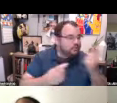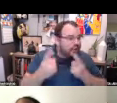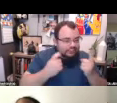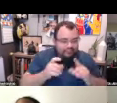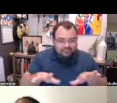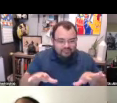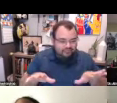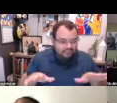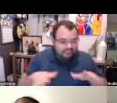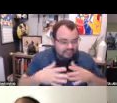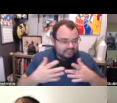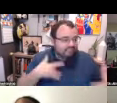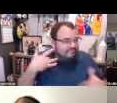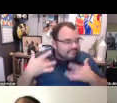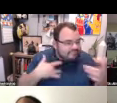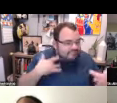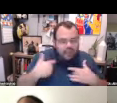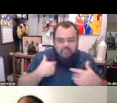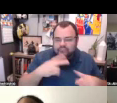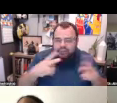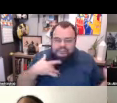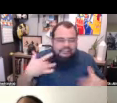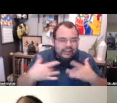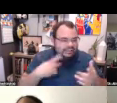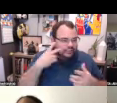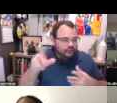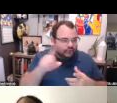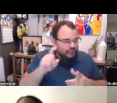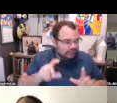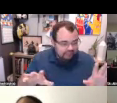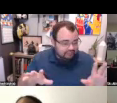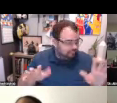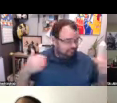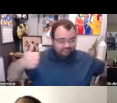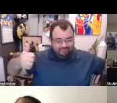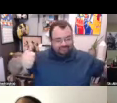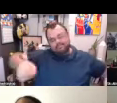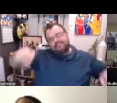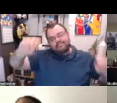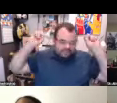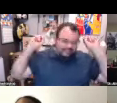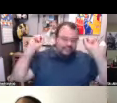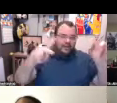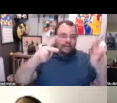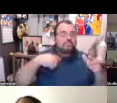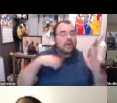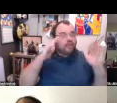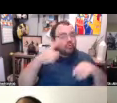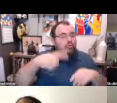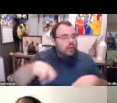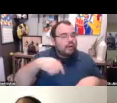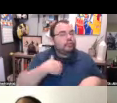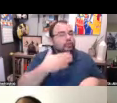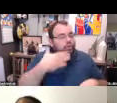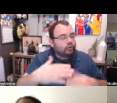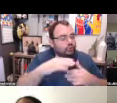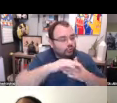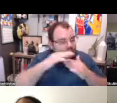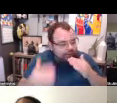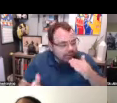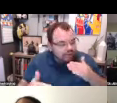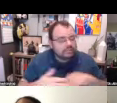Okay. Any other questions from anyone? I'm very excited to see you all here and answer any of your questions. So, if not,